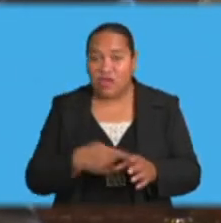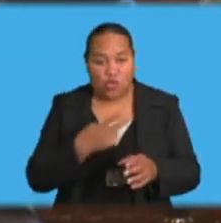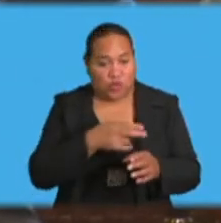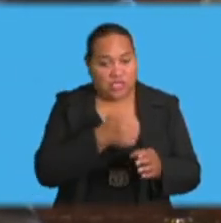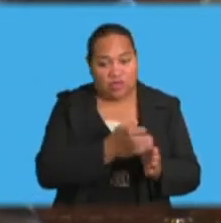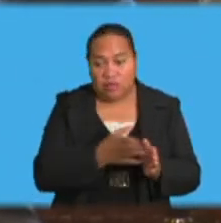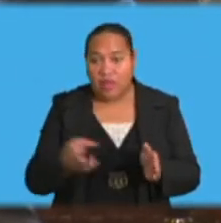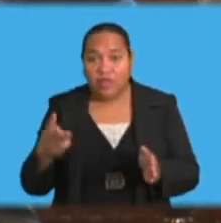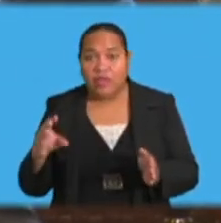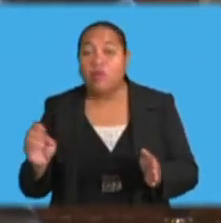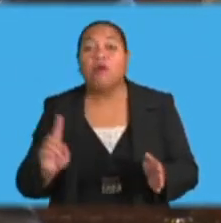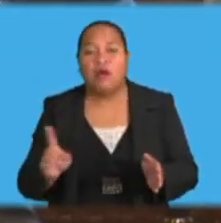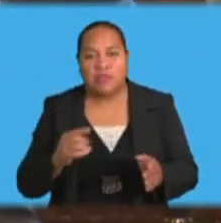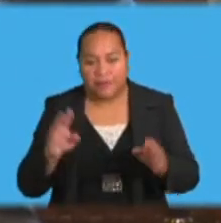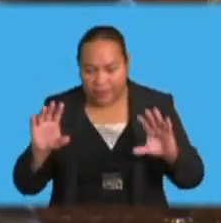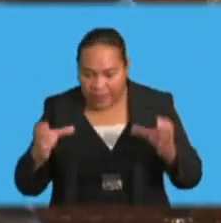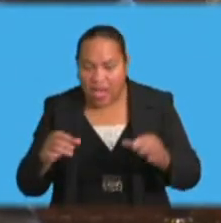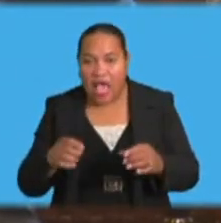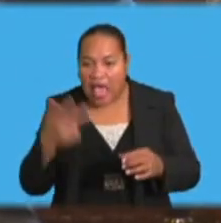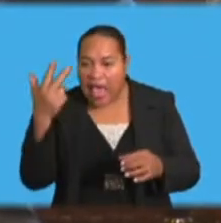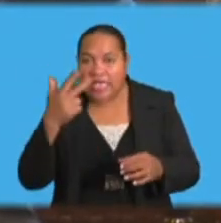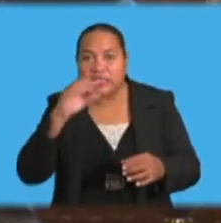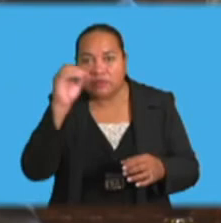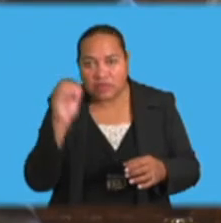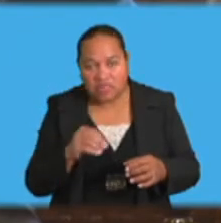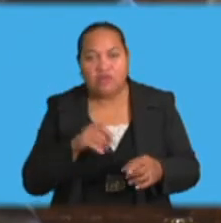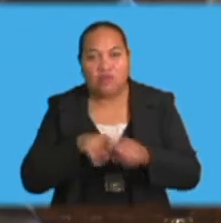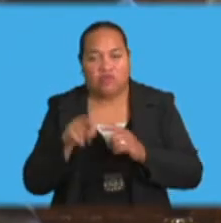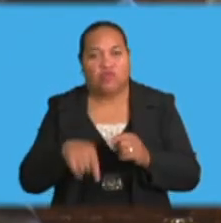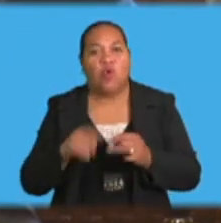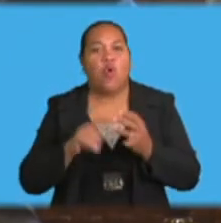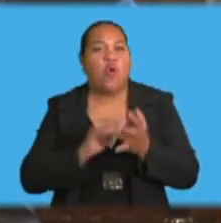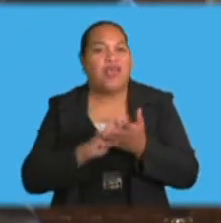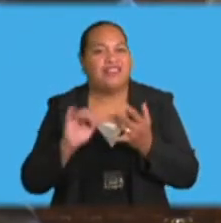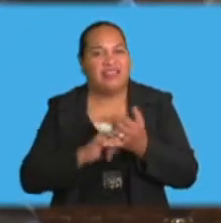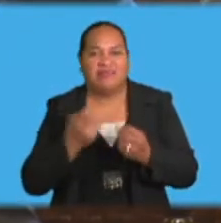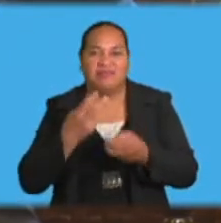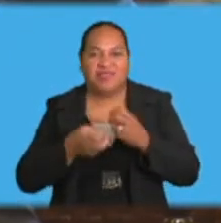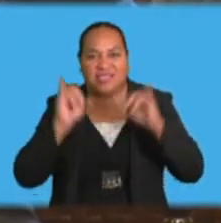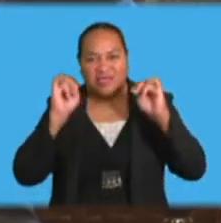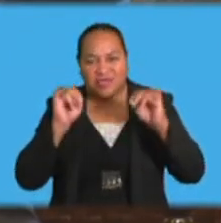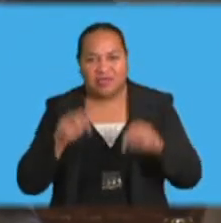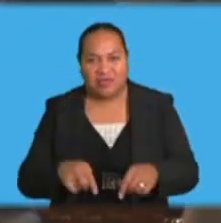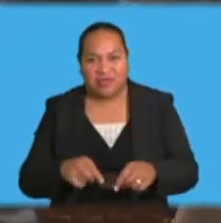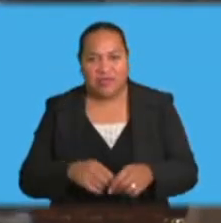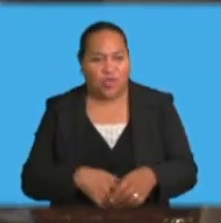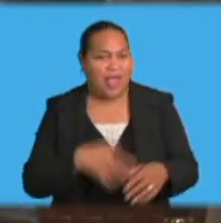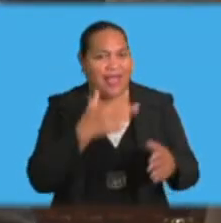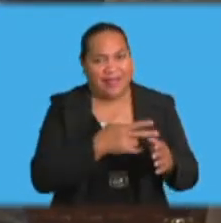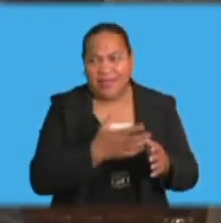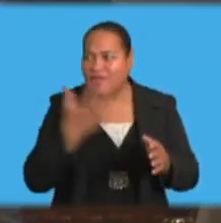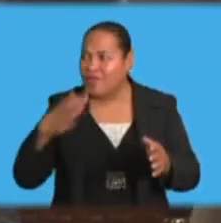recorded 18% out of all the OHS cases. So this is for people working from the age of 18 to 55 to